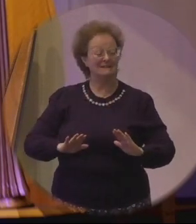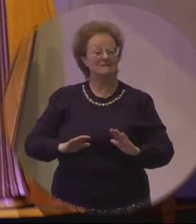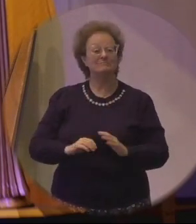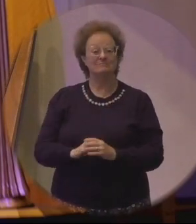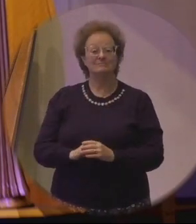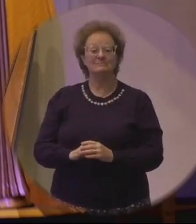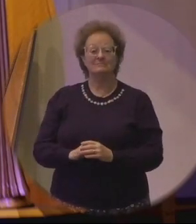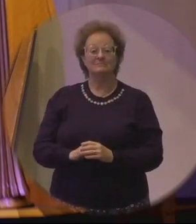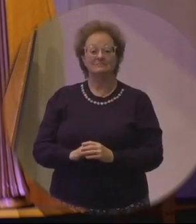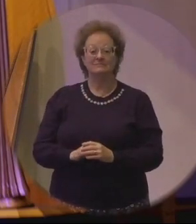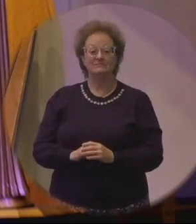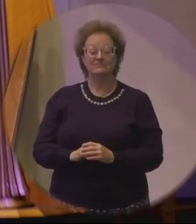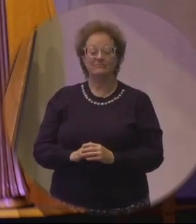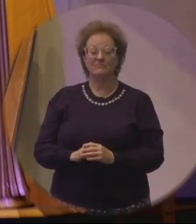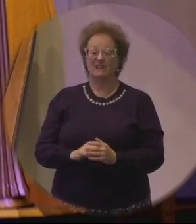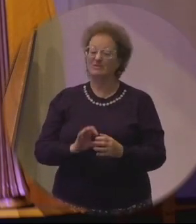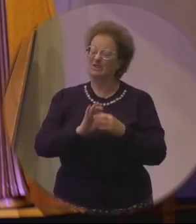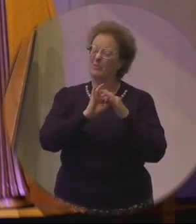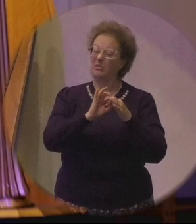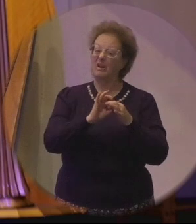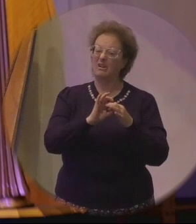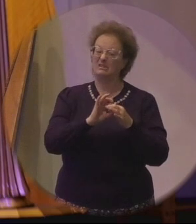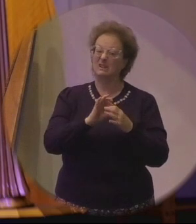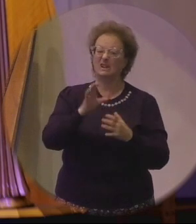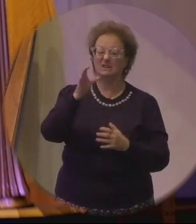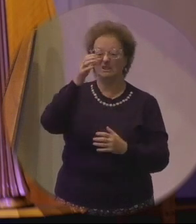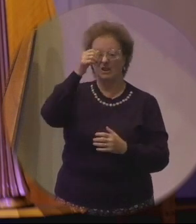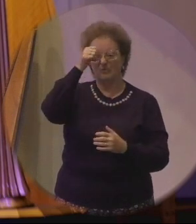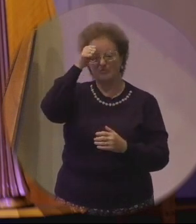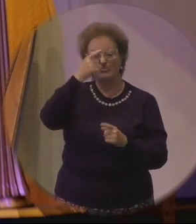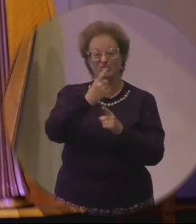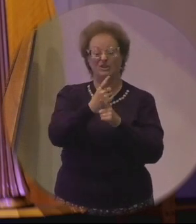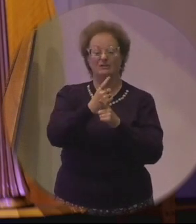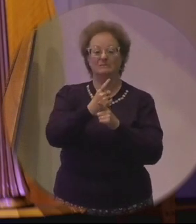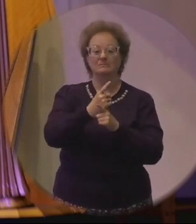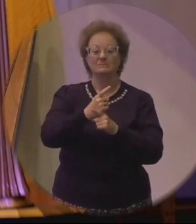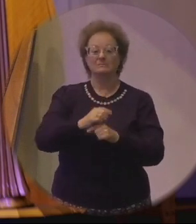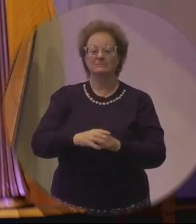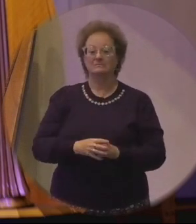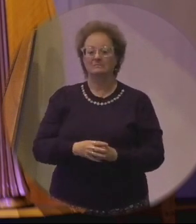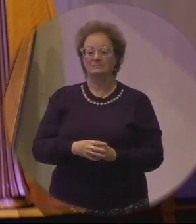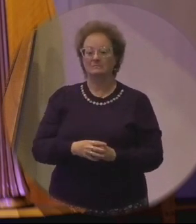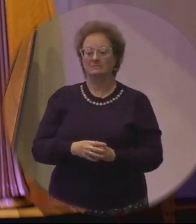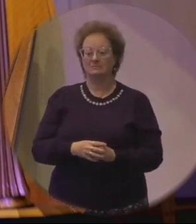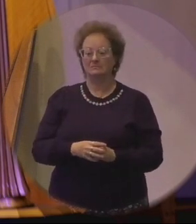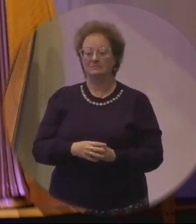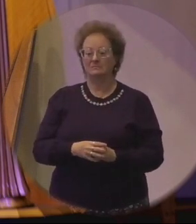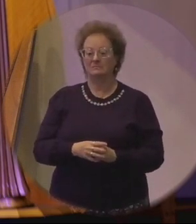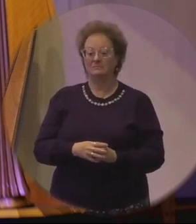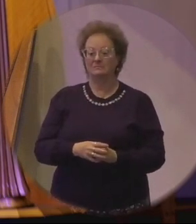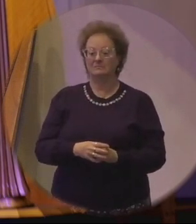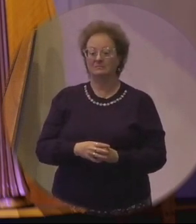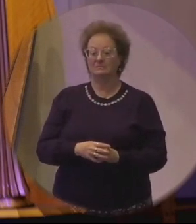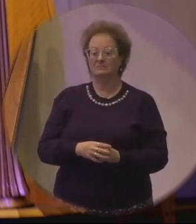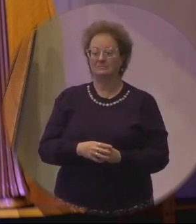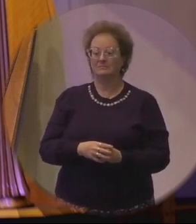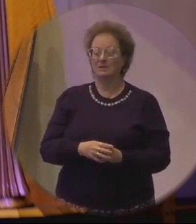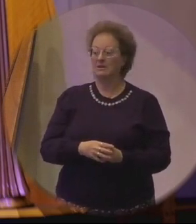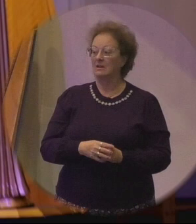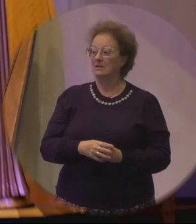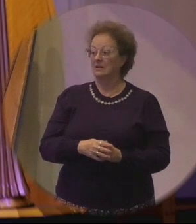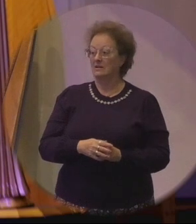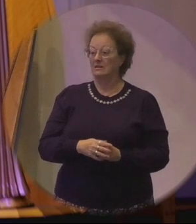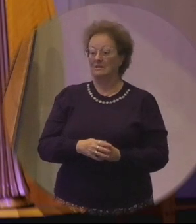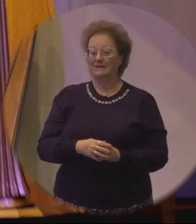the benefits that should have gone to his brother, I'll just put it that way. And Jacob's name got changed to Israel. So there's a little play on words here. This